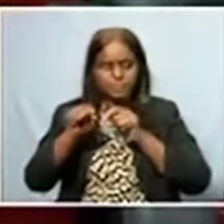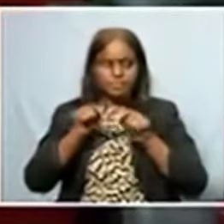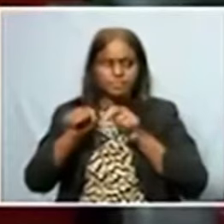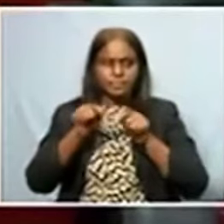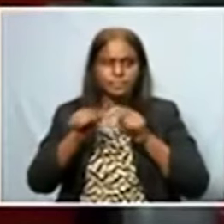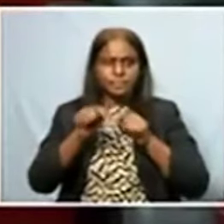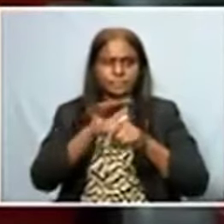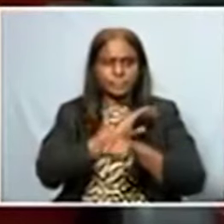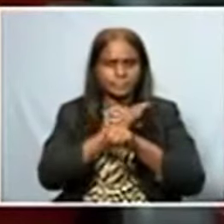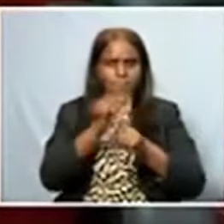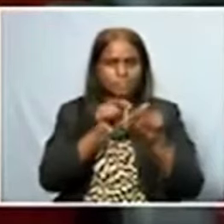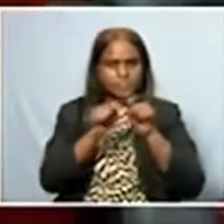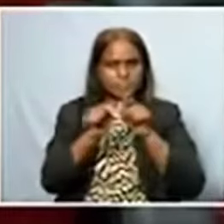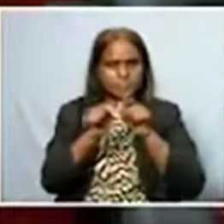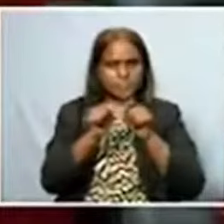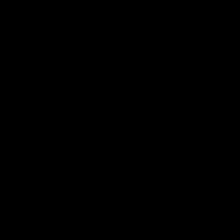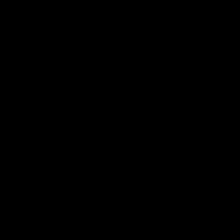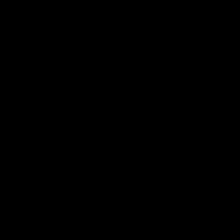power,